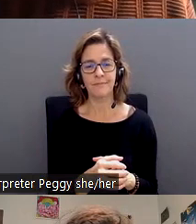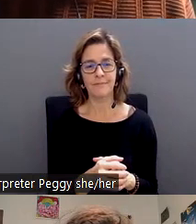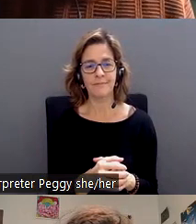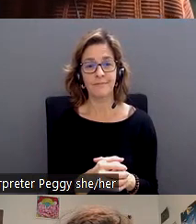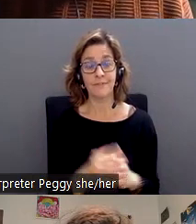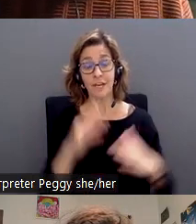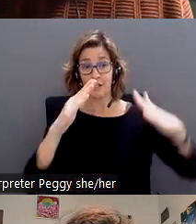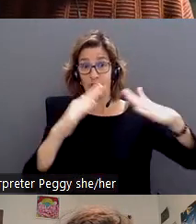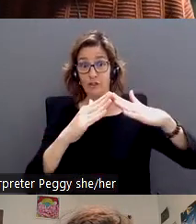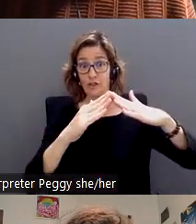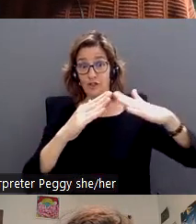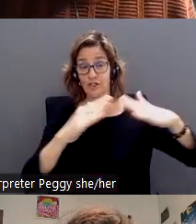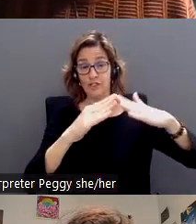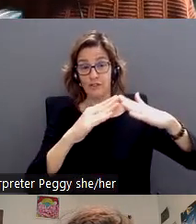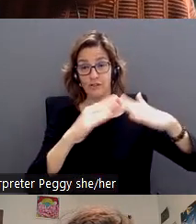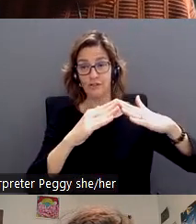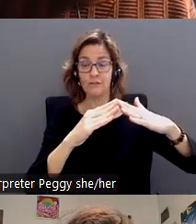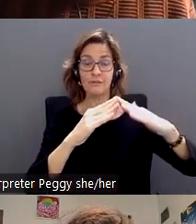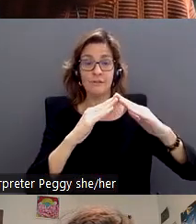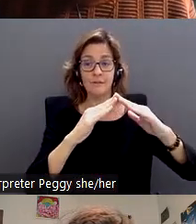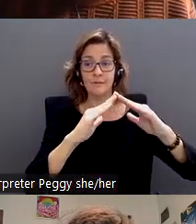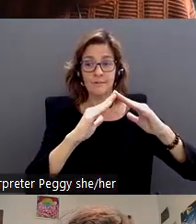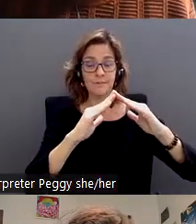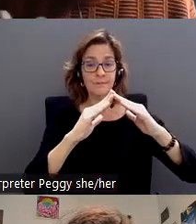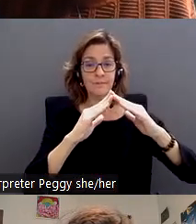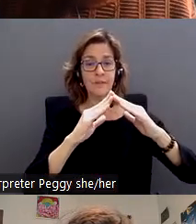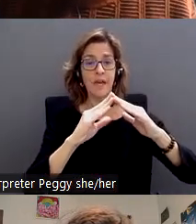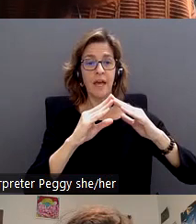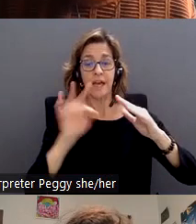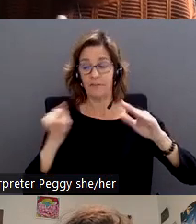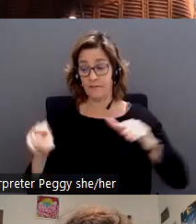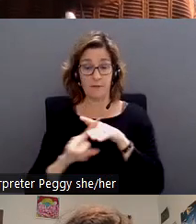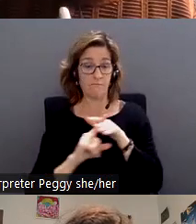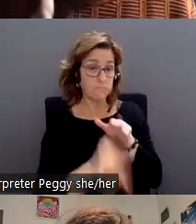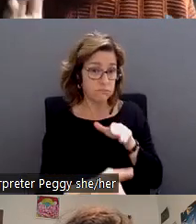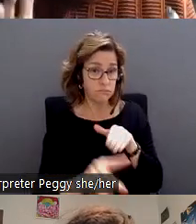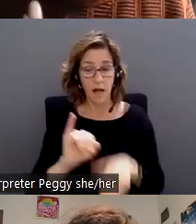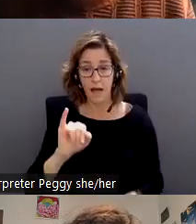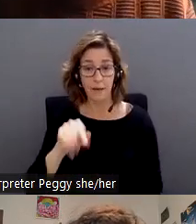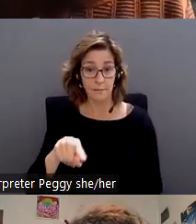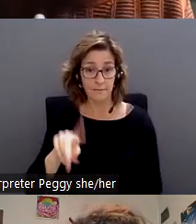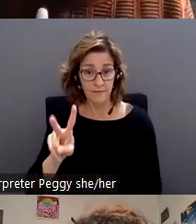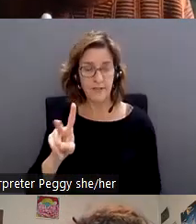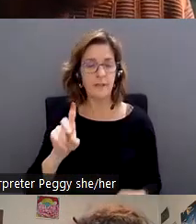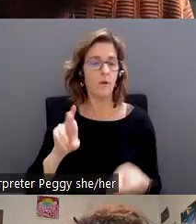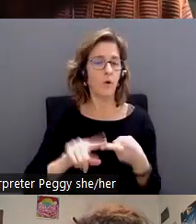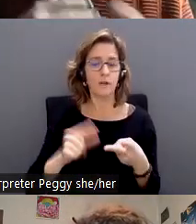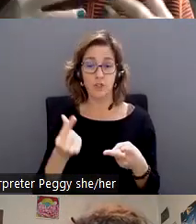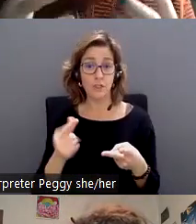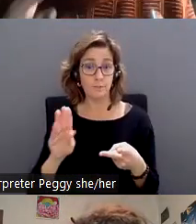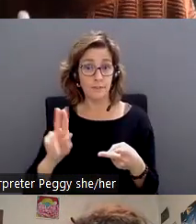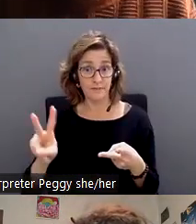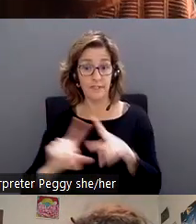supporting folks who are fleeing intimate partner violence or gender-based violence, it's a transitional moment.